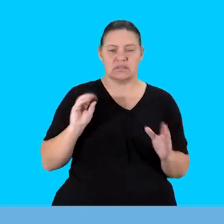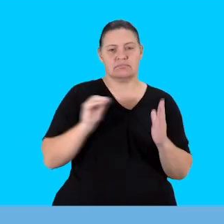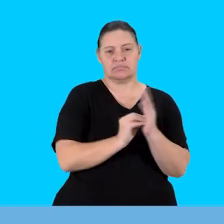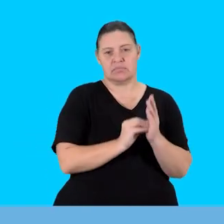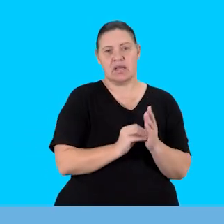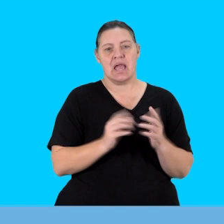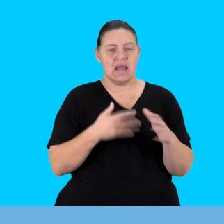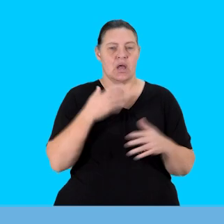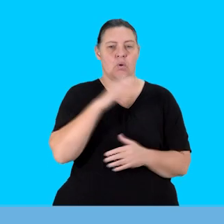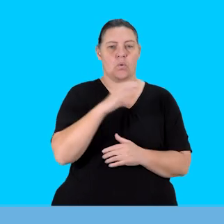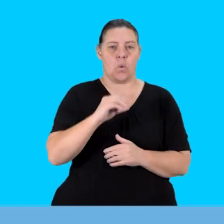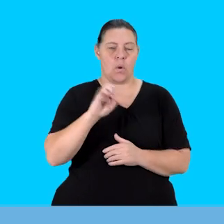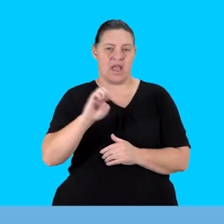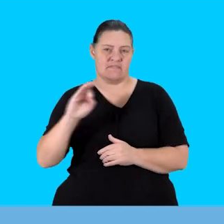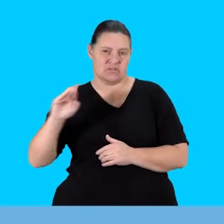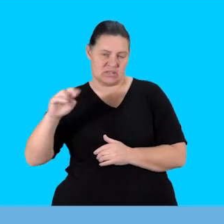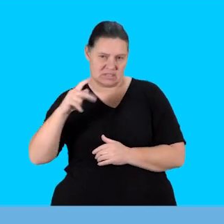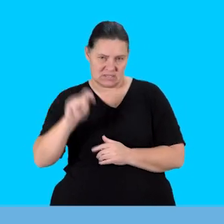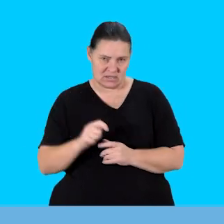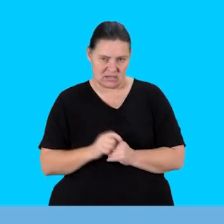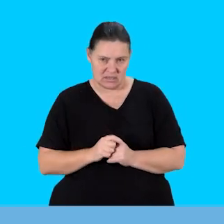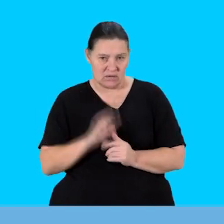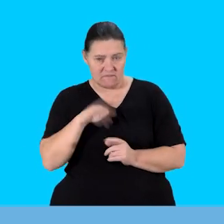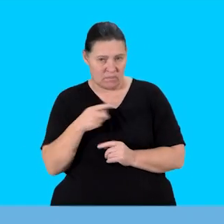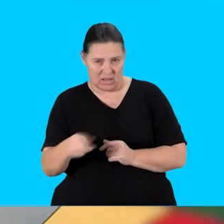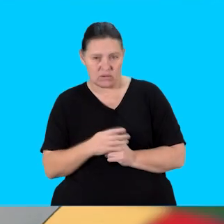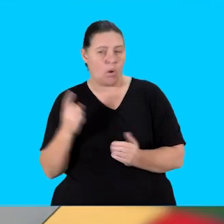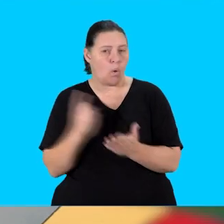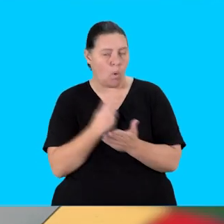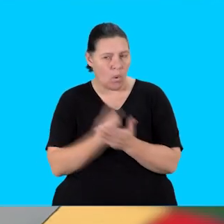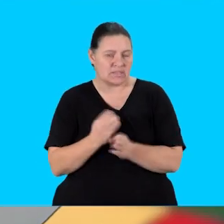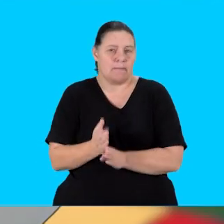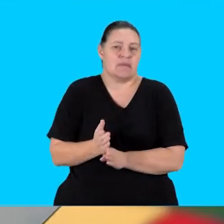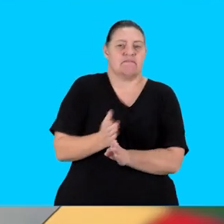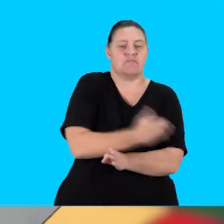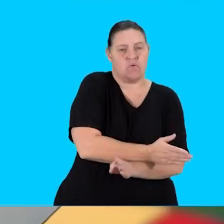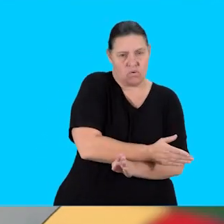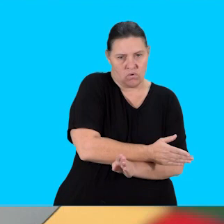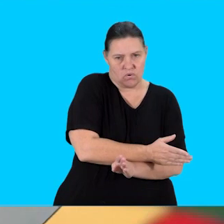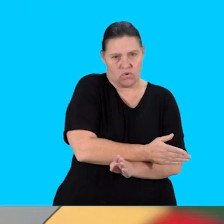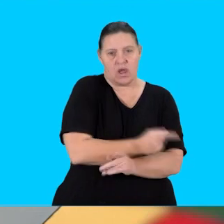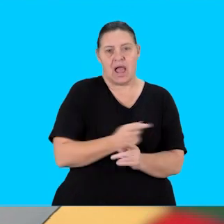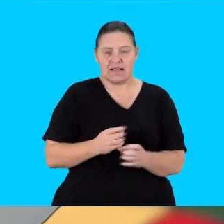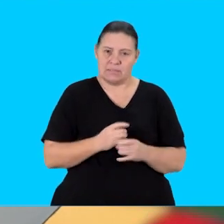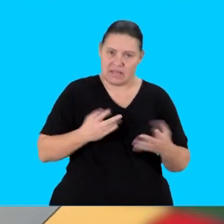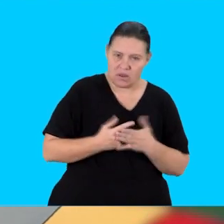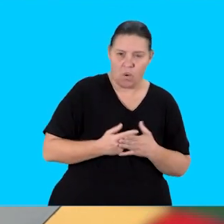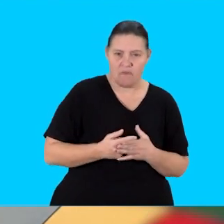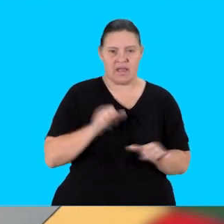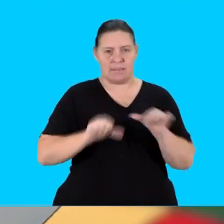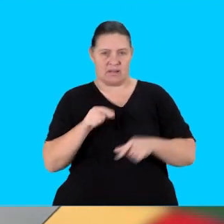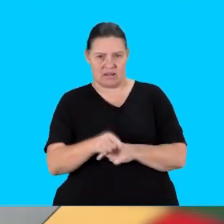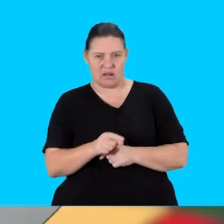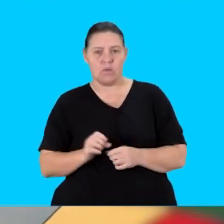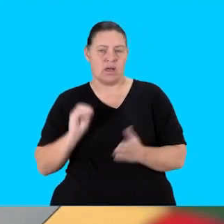not insert our coefficients in between the chemical formula. It was always before, at the beginning of the chemical